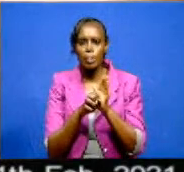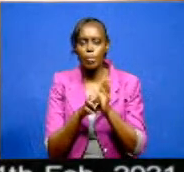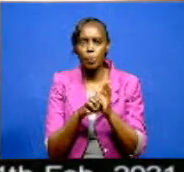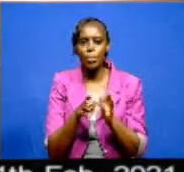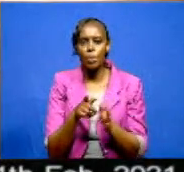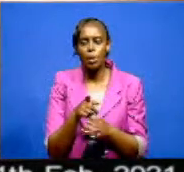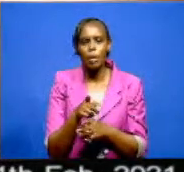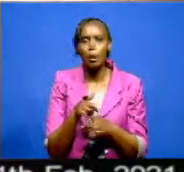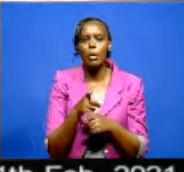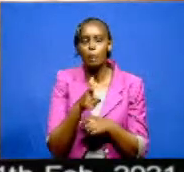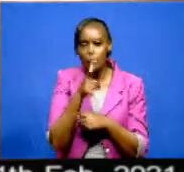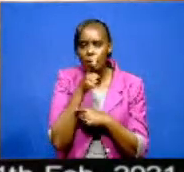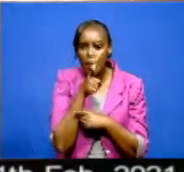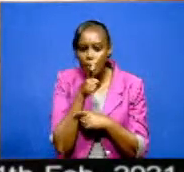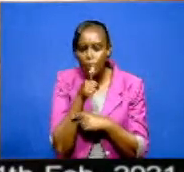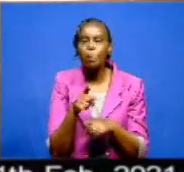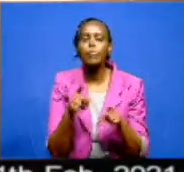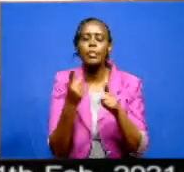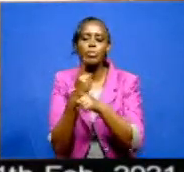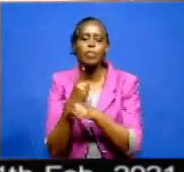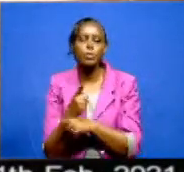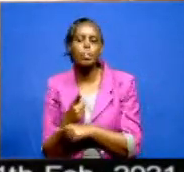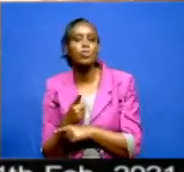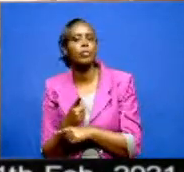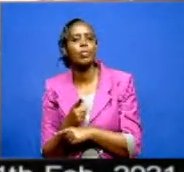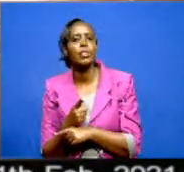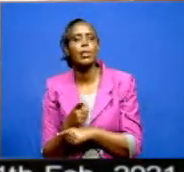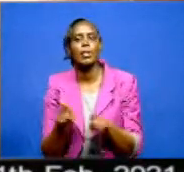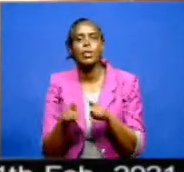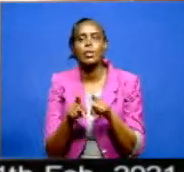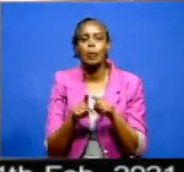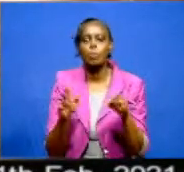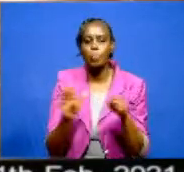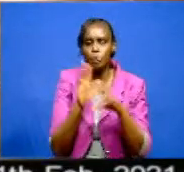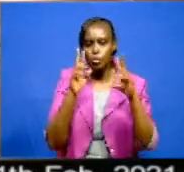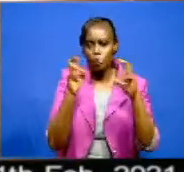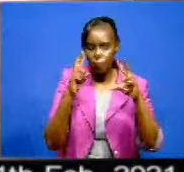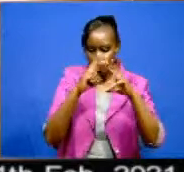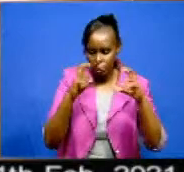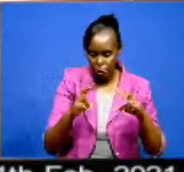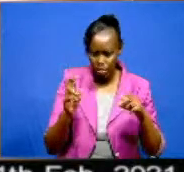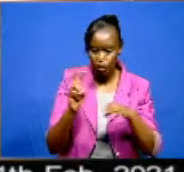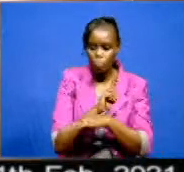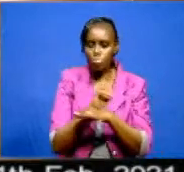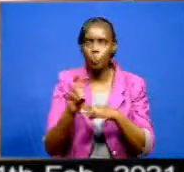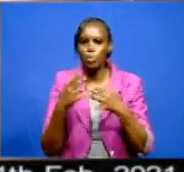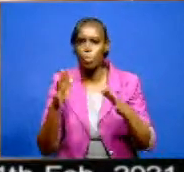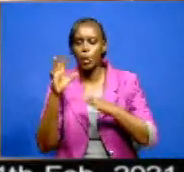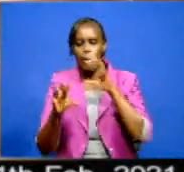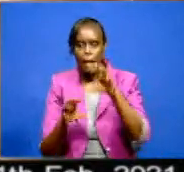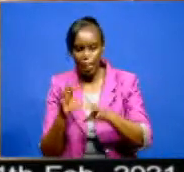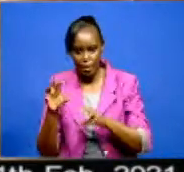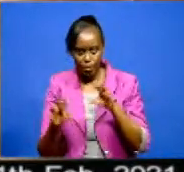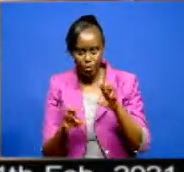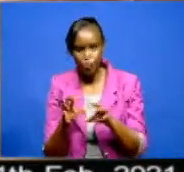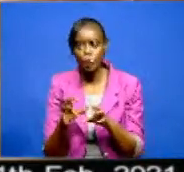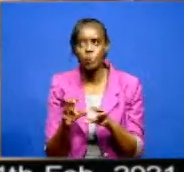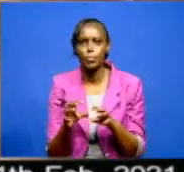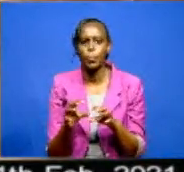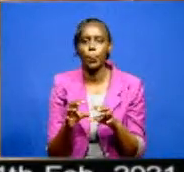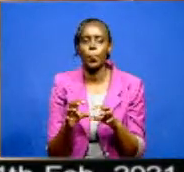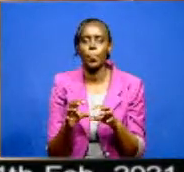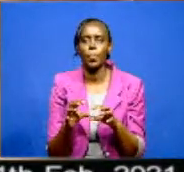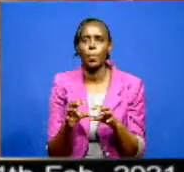Madam Speaker. In addition, Madam Speaker, the whole issue of research and monitoring of wildlife